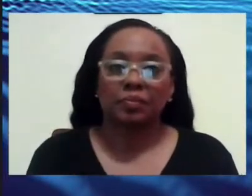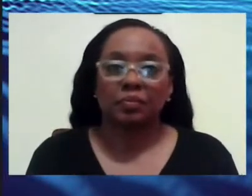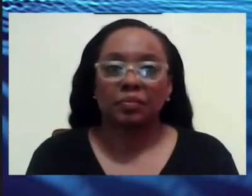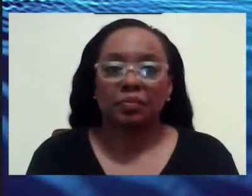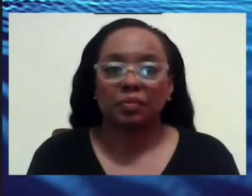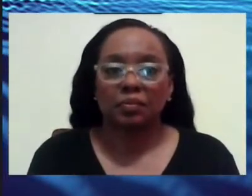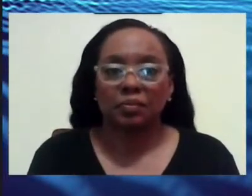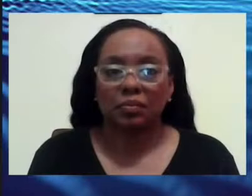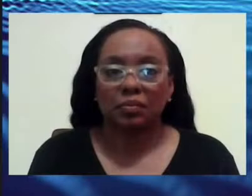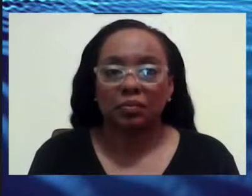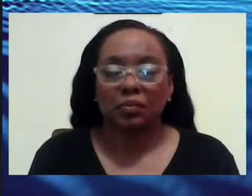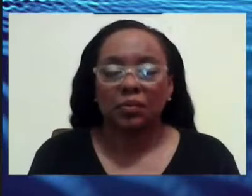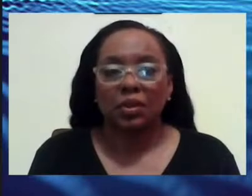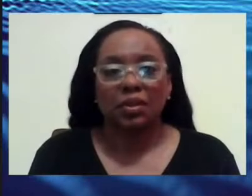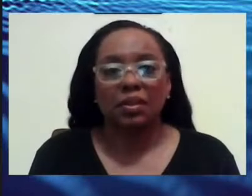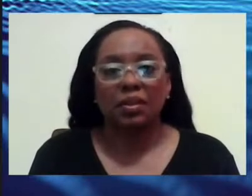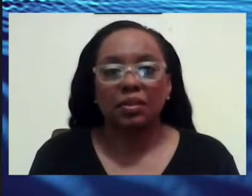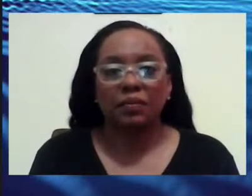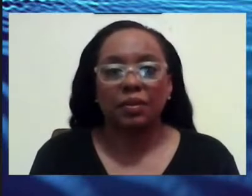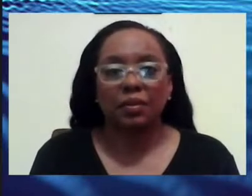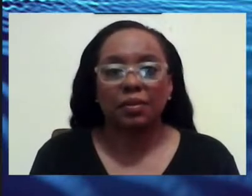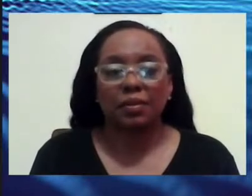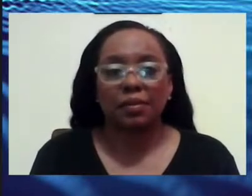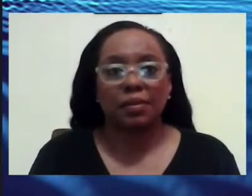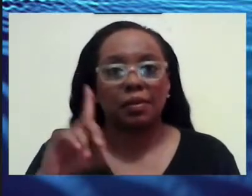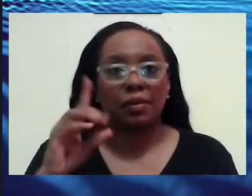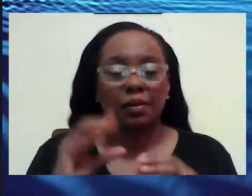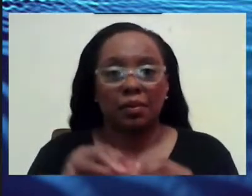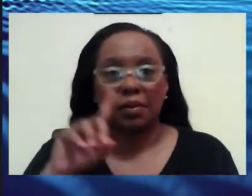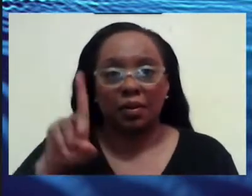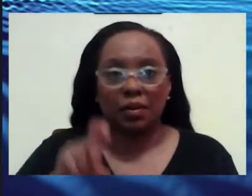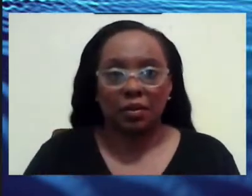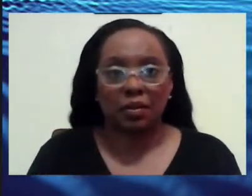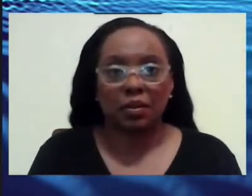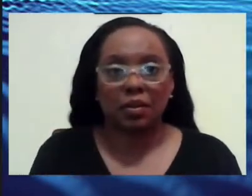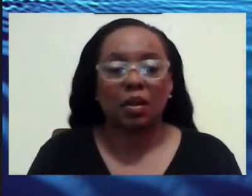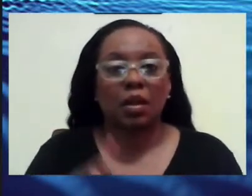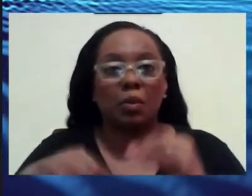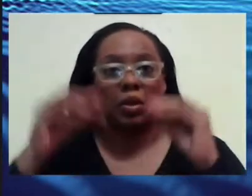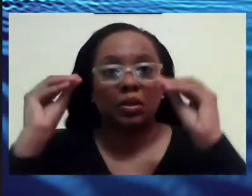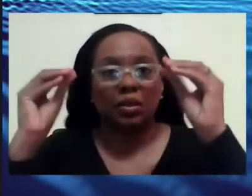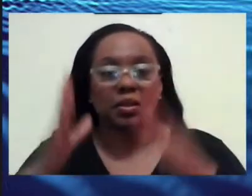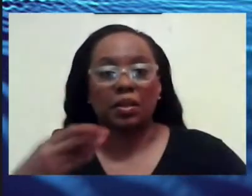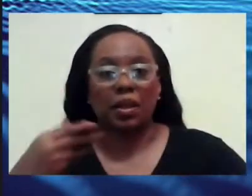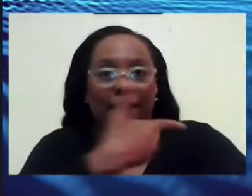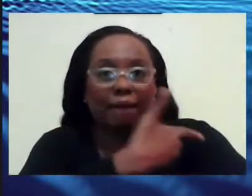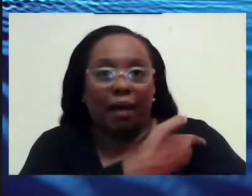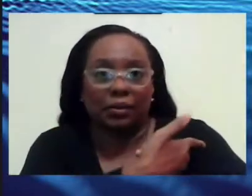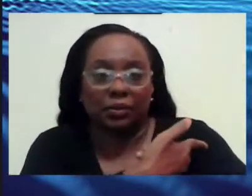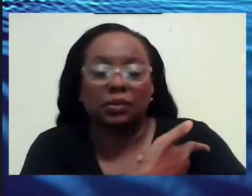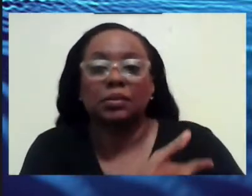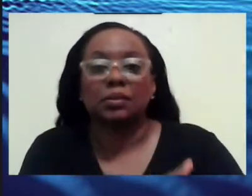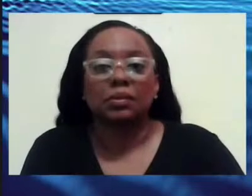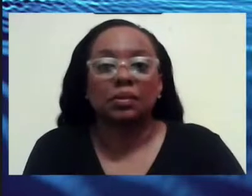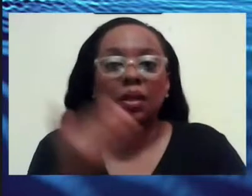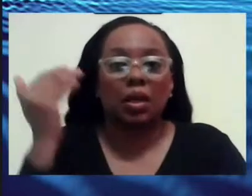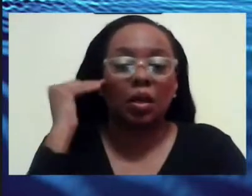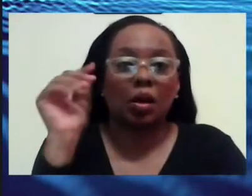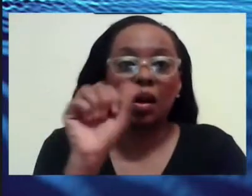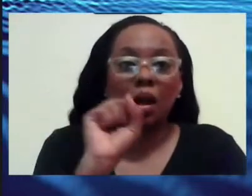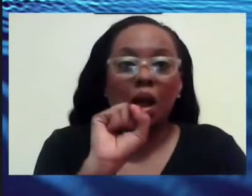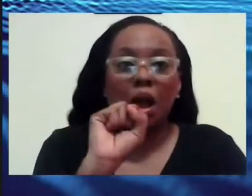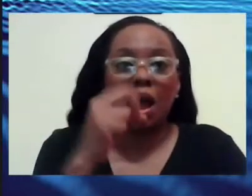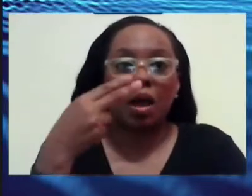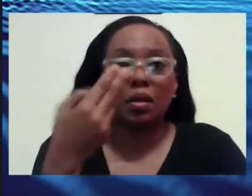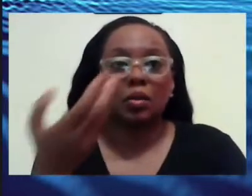Minister Bradshaw, I just have one last question as it relates to teachers and the vaccinations. I know it would have been disrupted because of the ashfall, and you've